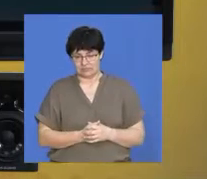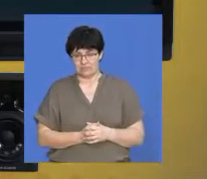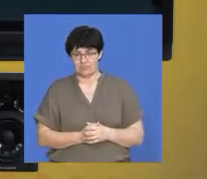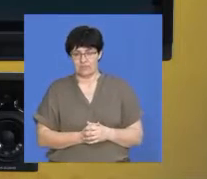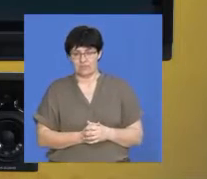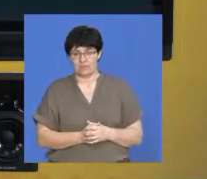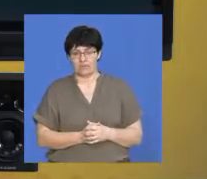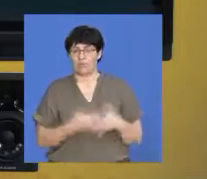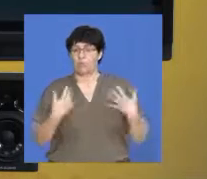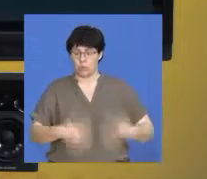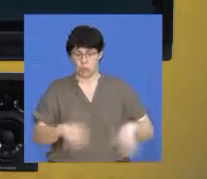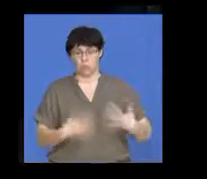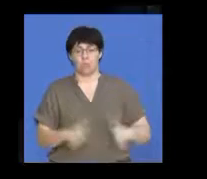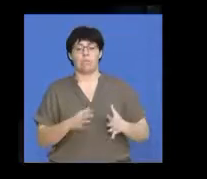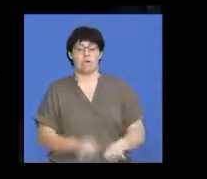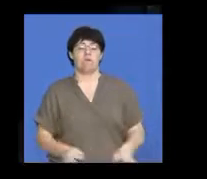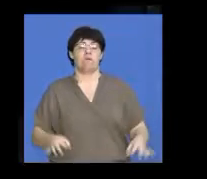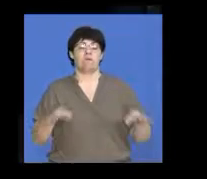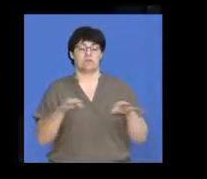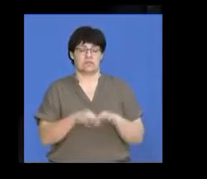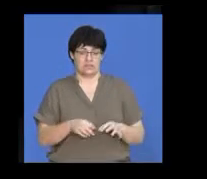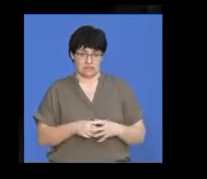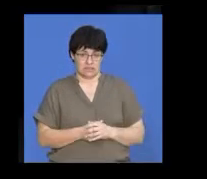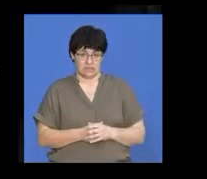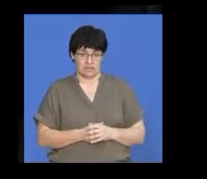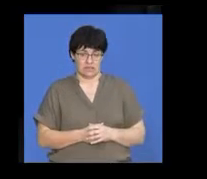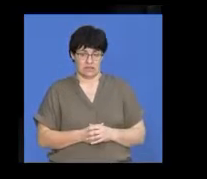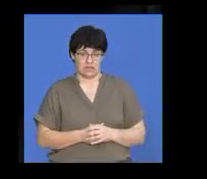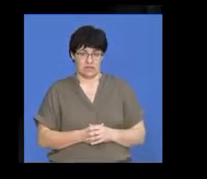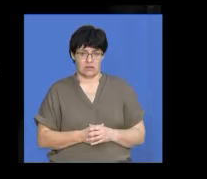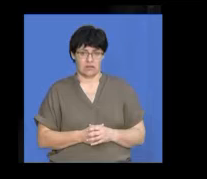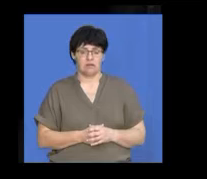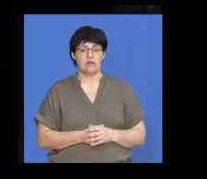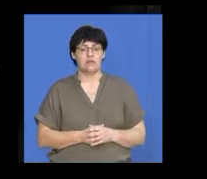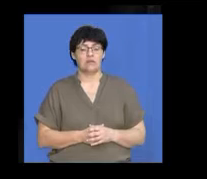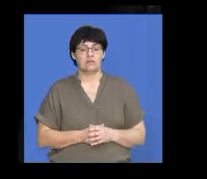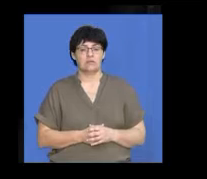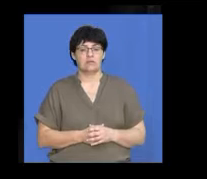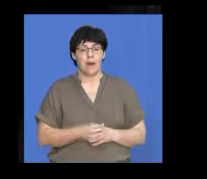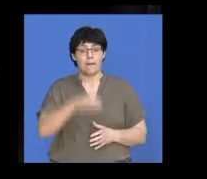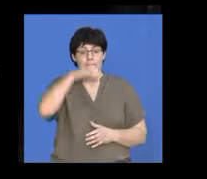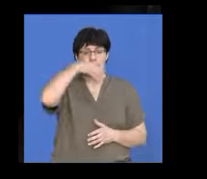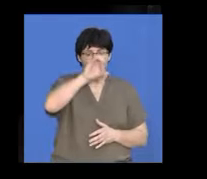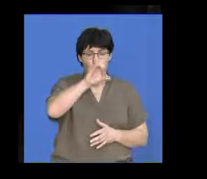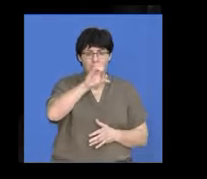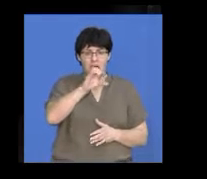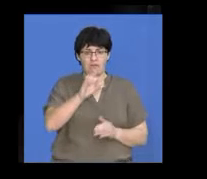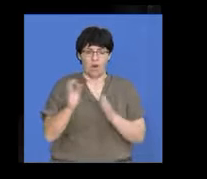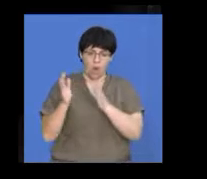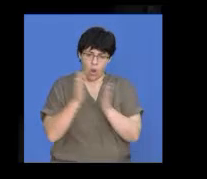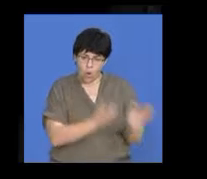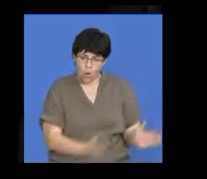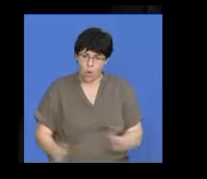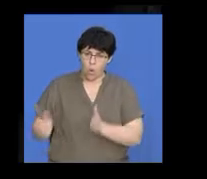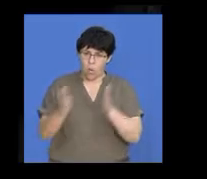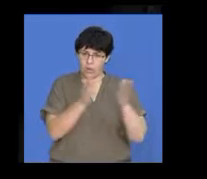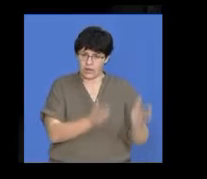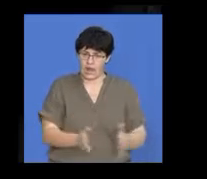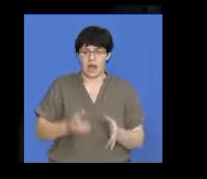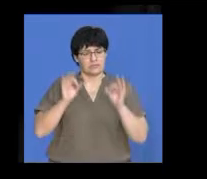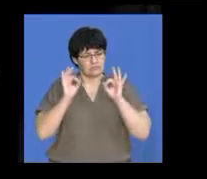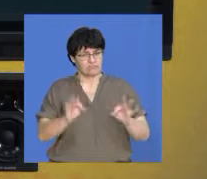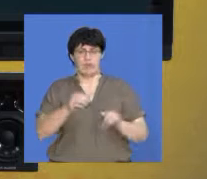words. That is very important. And it has to be in an organized paragraph. Again, guys,